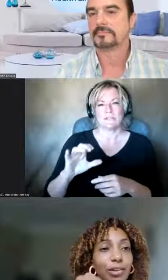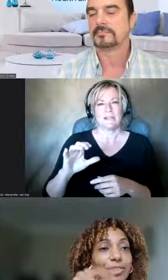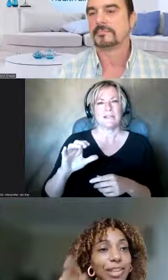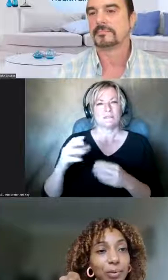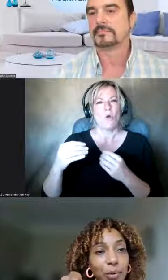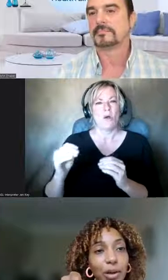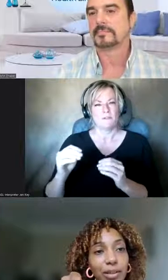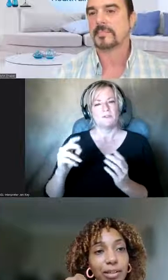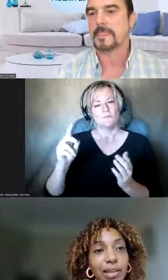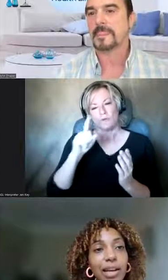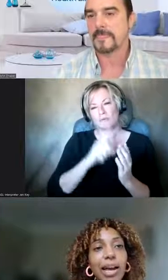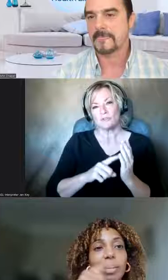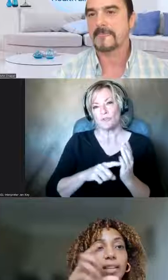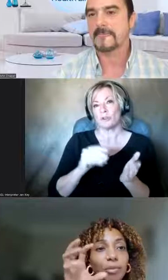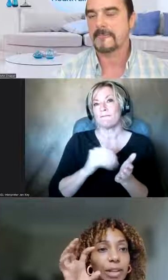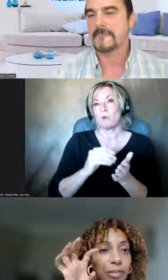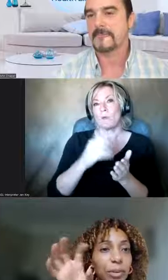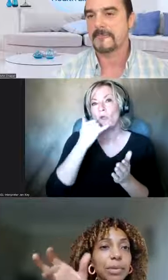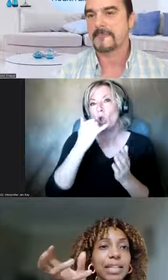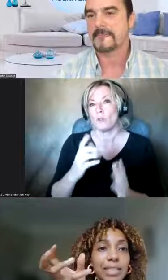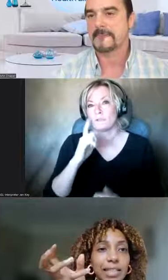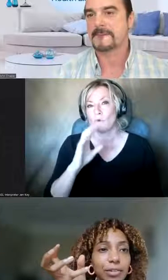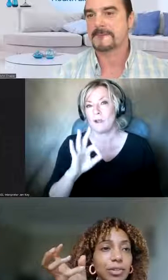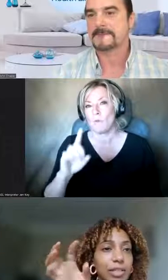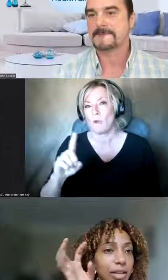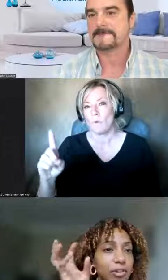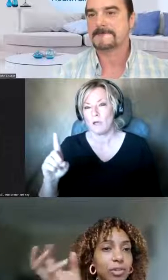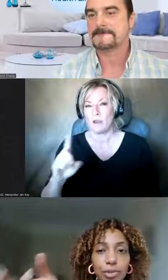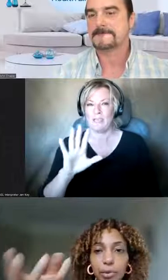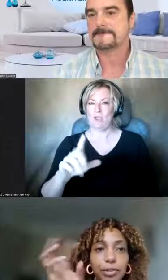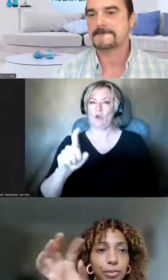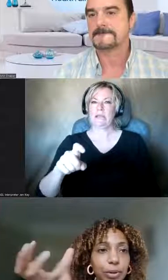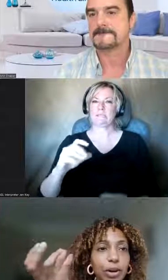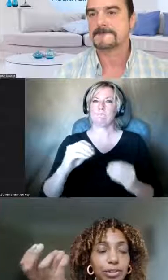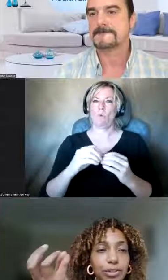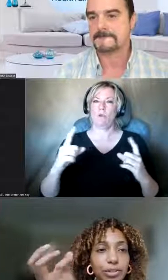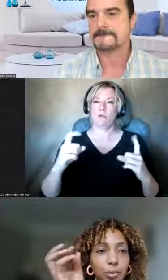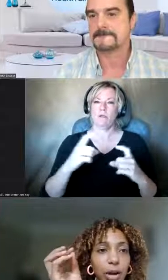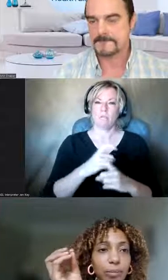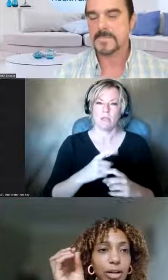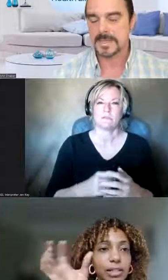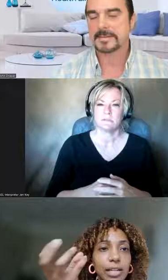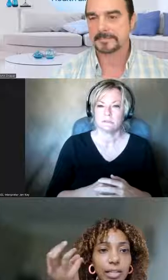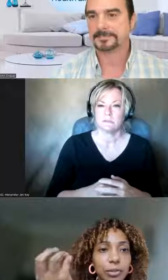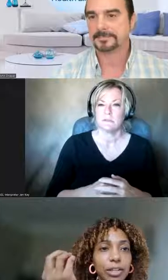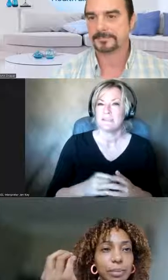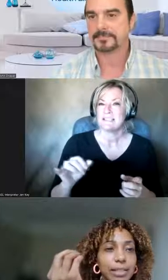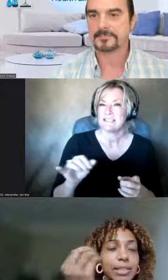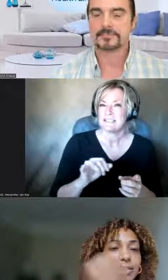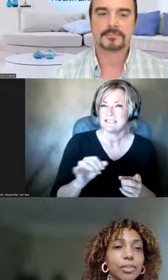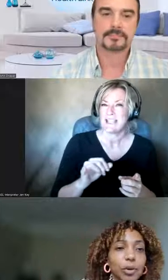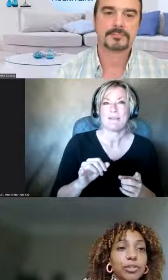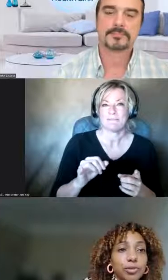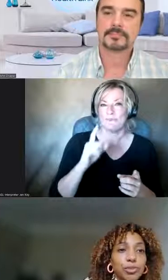callers to 911 and the level of complexity of those needs. They also, similar to frequent callers to crisis lines, had really complex